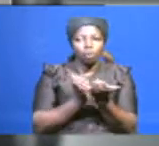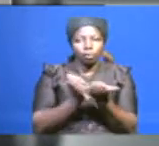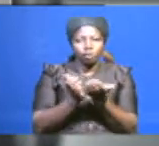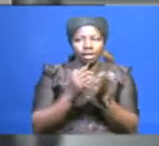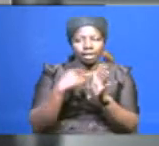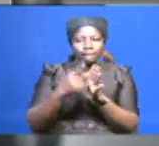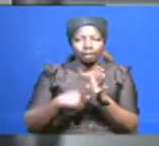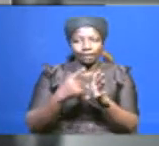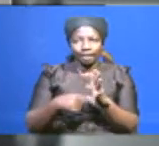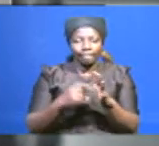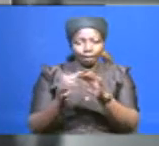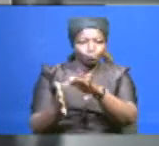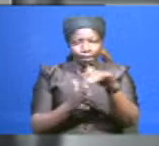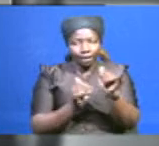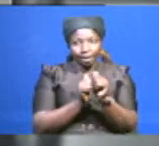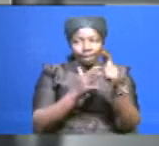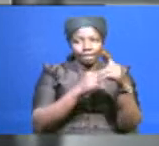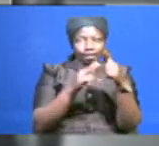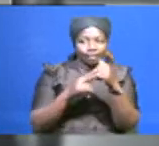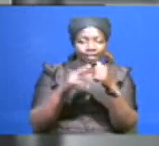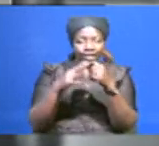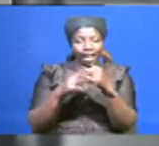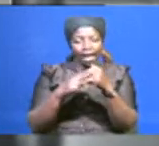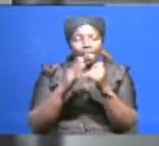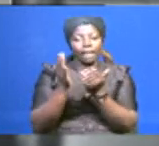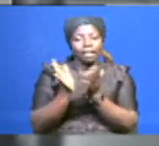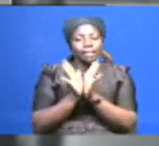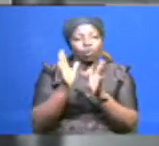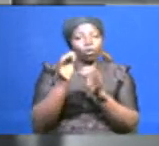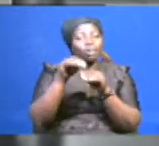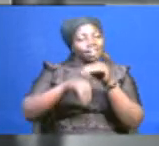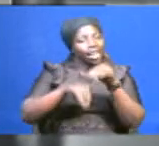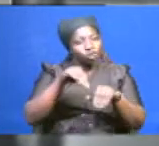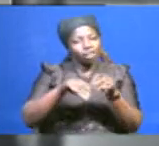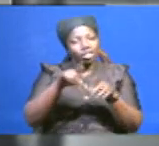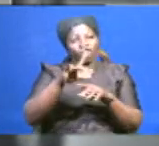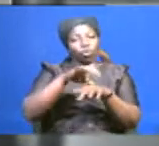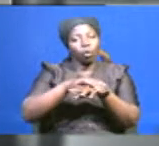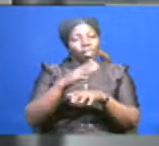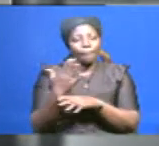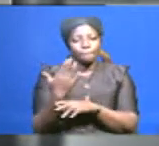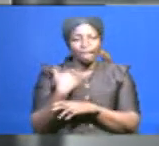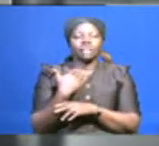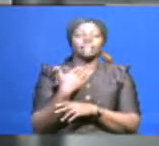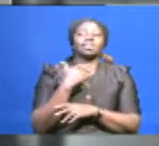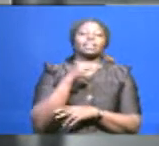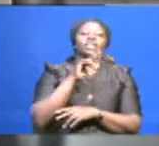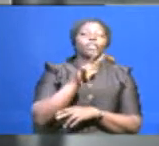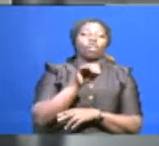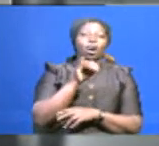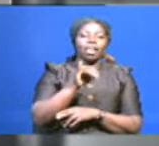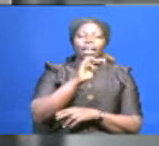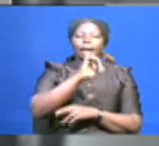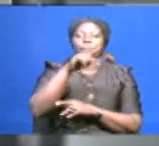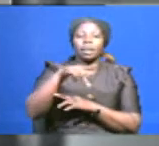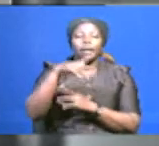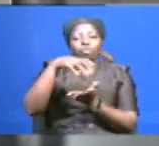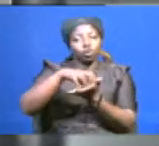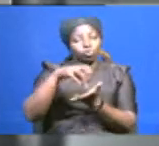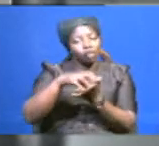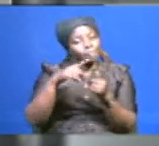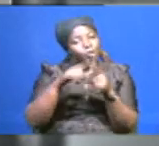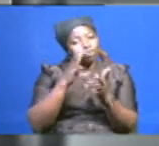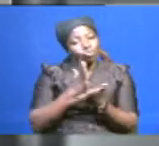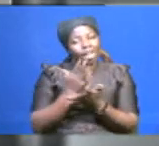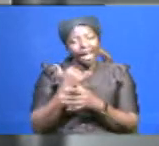In 1979 general election, Mamunga recaptured his Voi parliamentary seat in spite of an uneasy